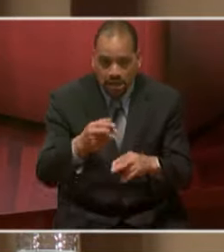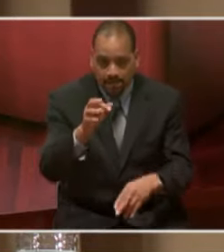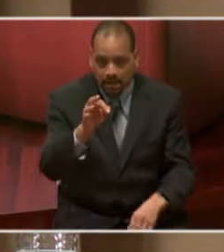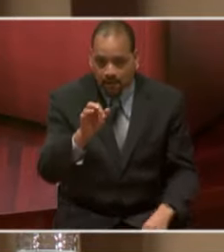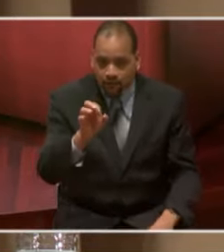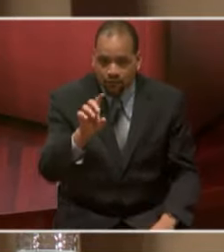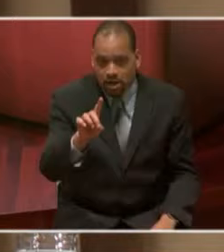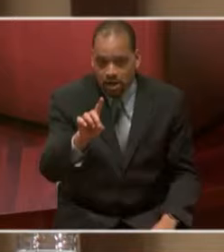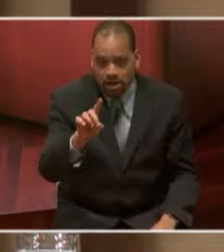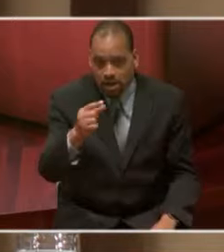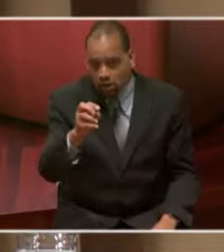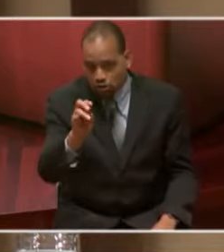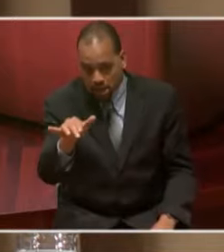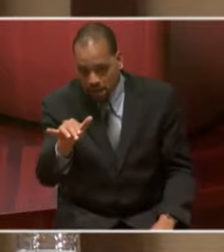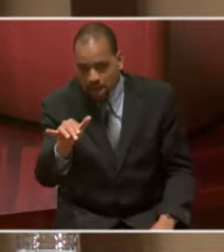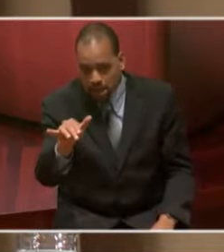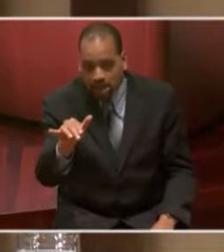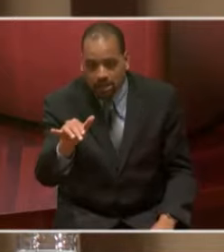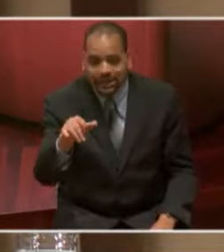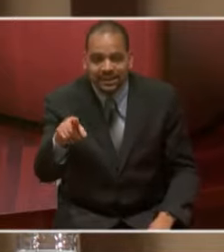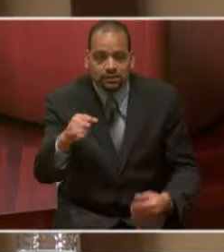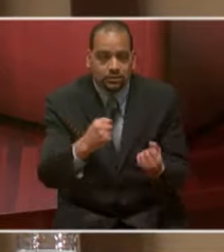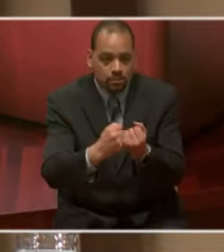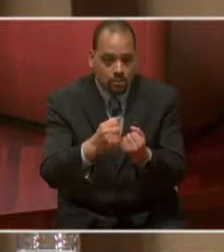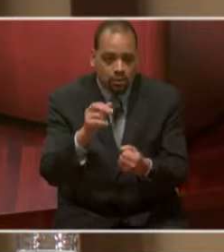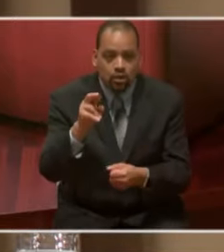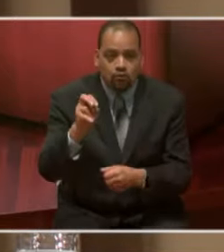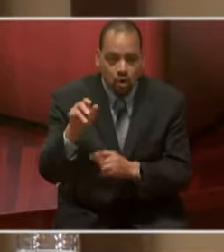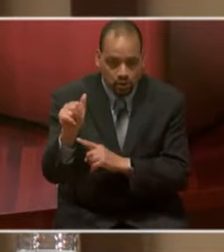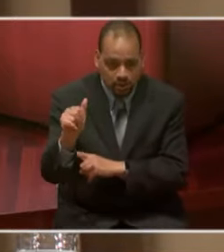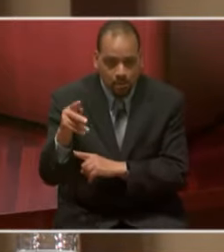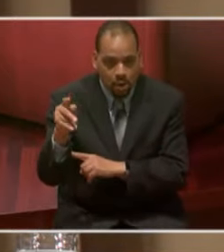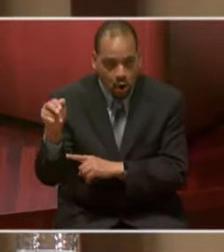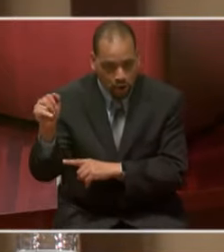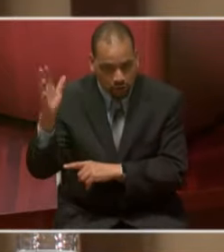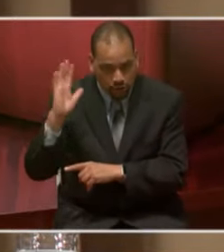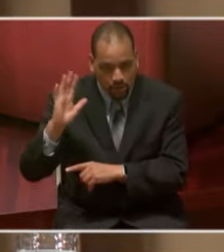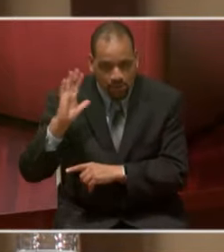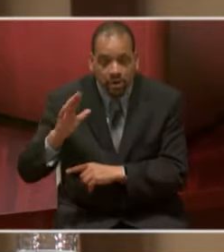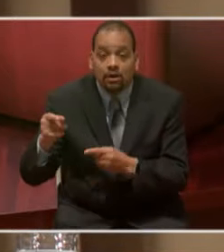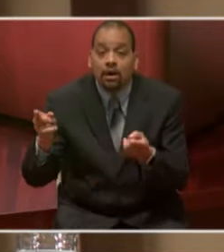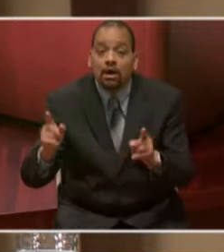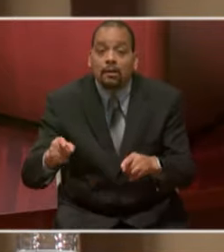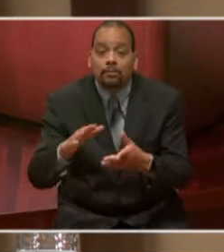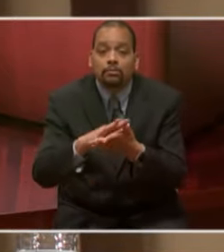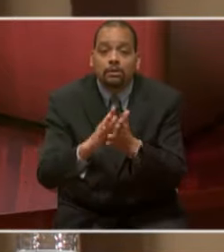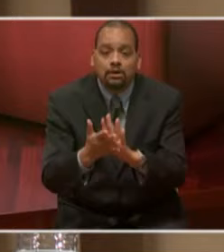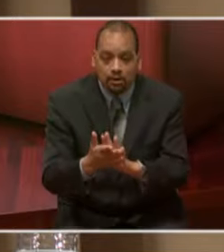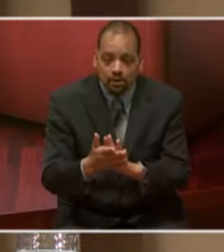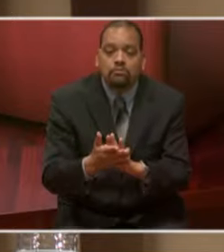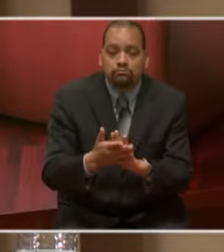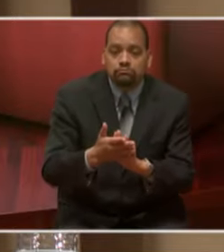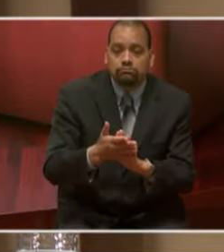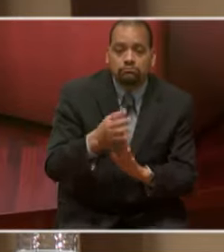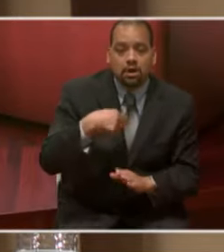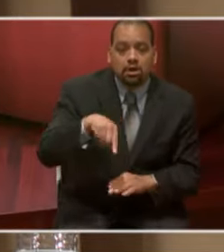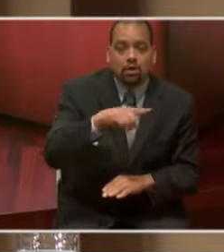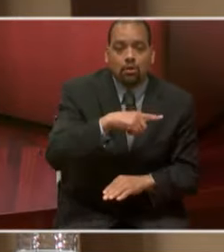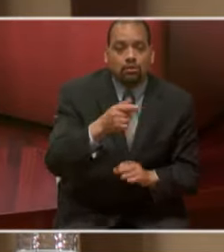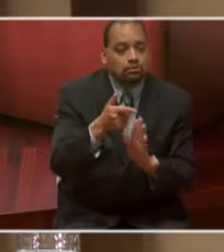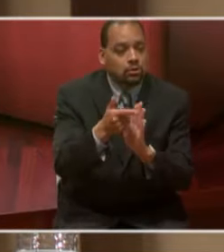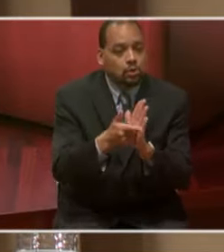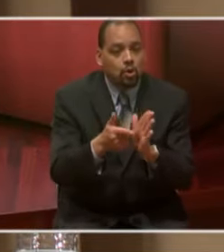bus and they refused to move because segregation was strictly enforced in Birmingham. He,